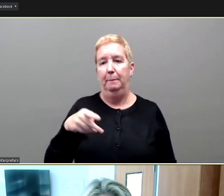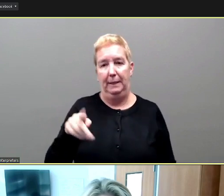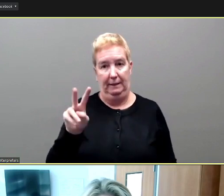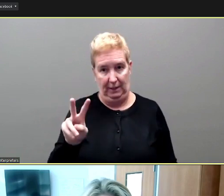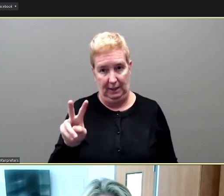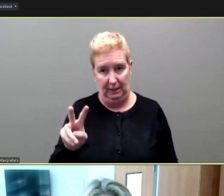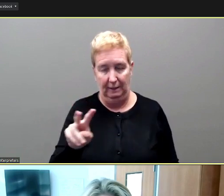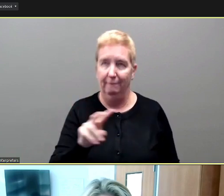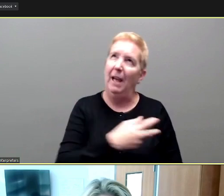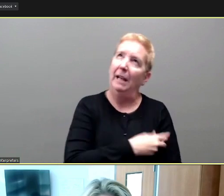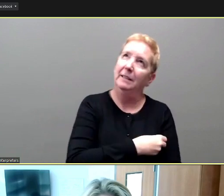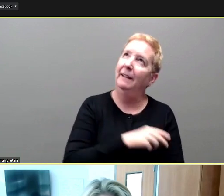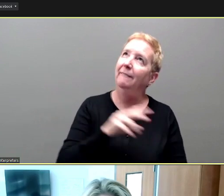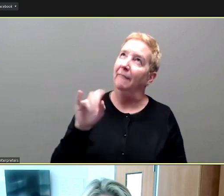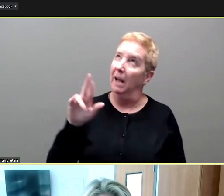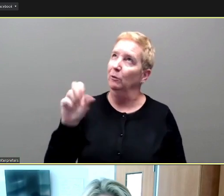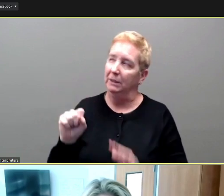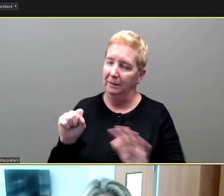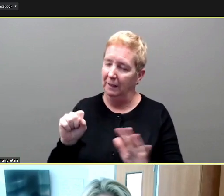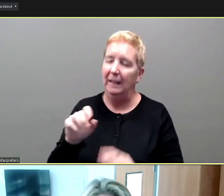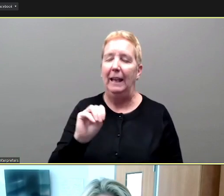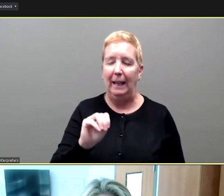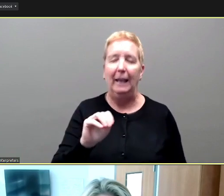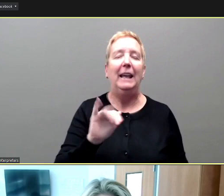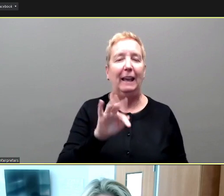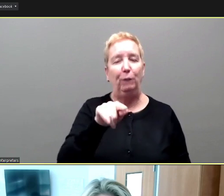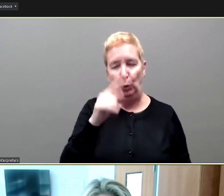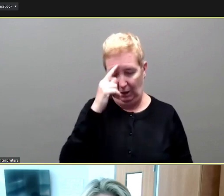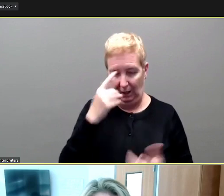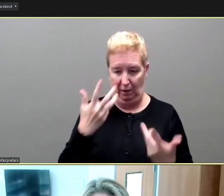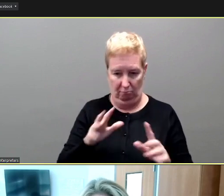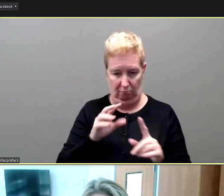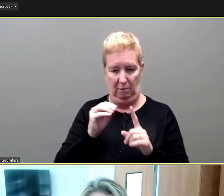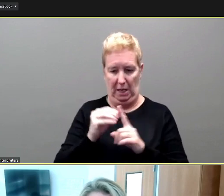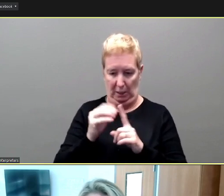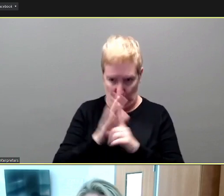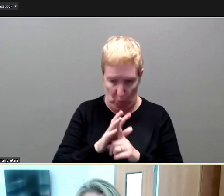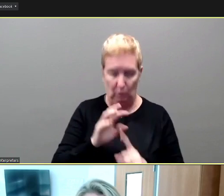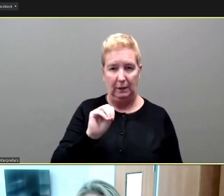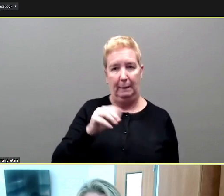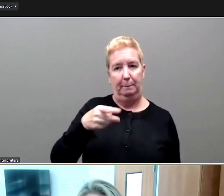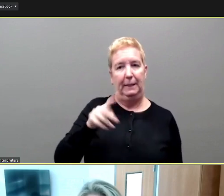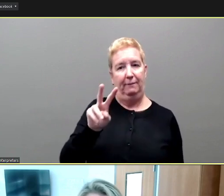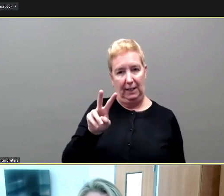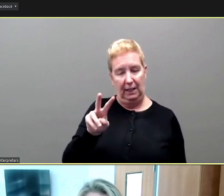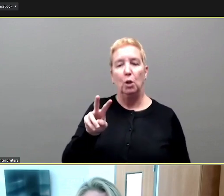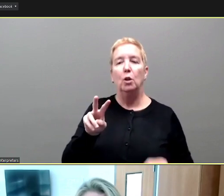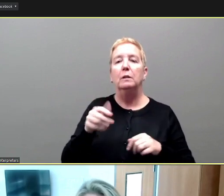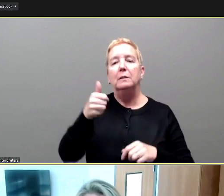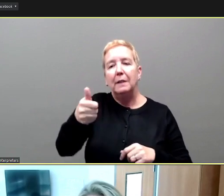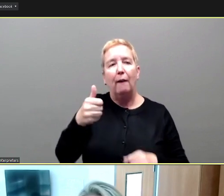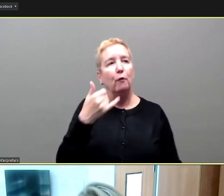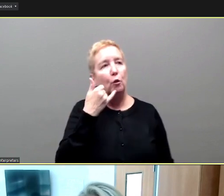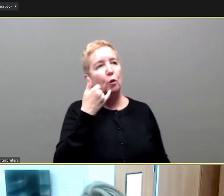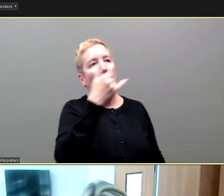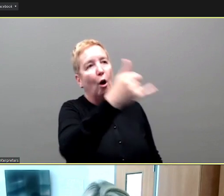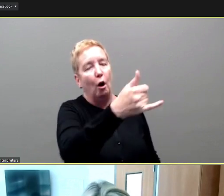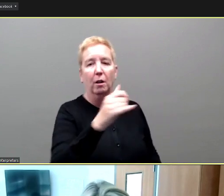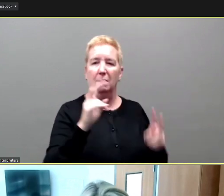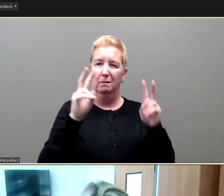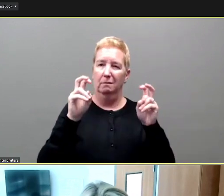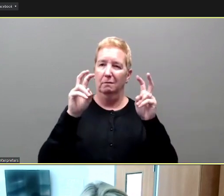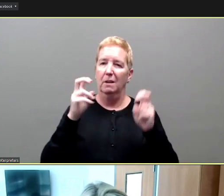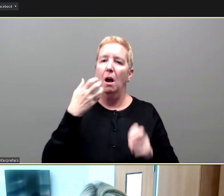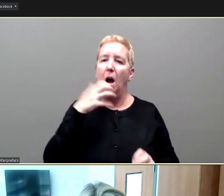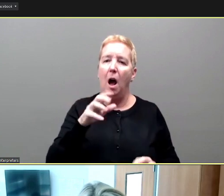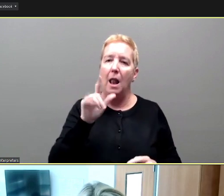can monkeypox. If you believe you've been exposed to monkeypox, or then you can actually call our hotline,